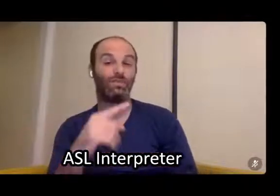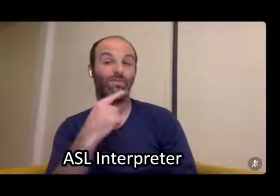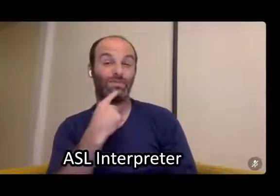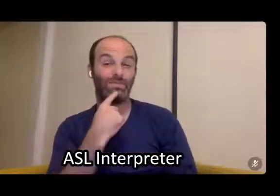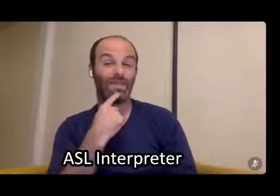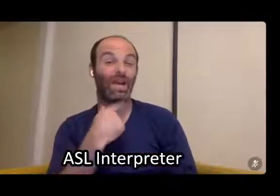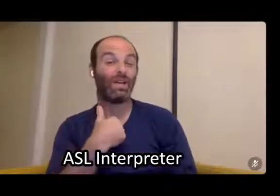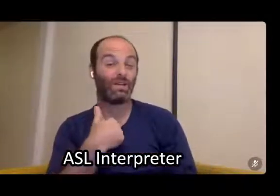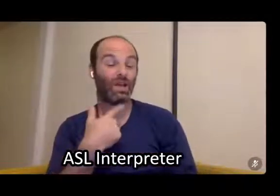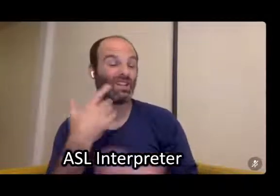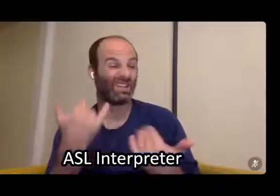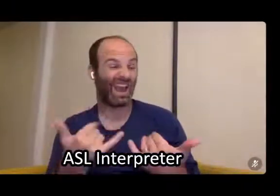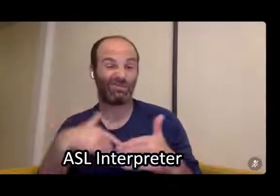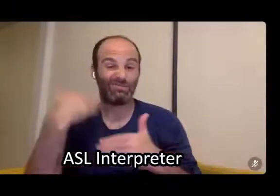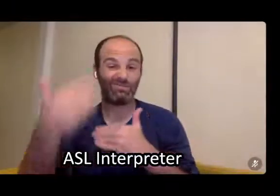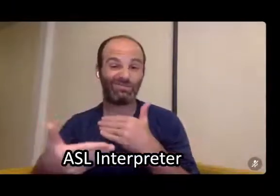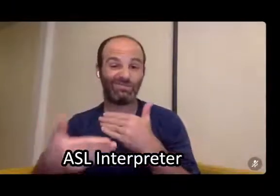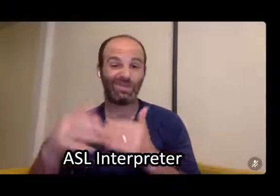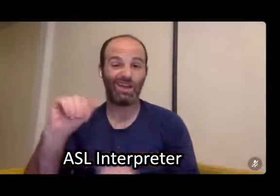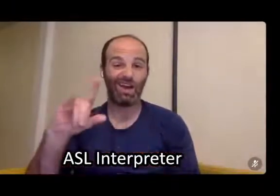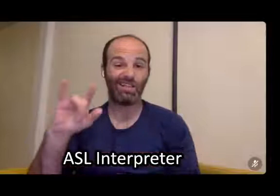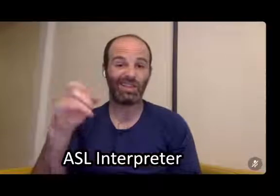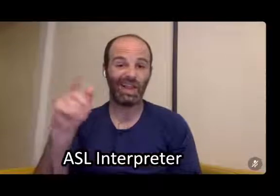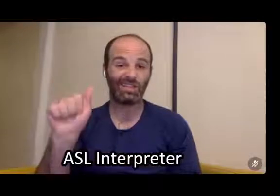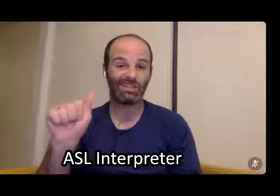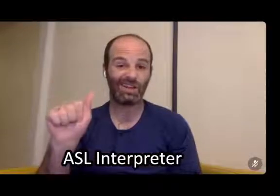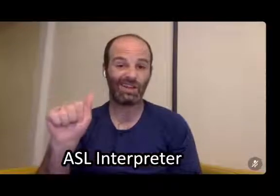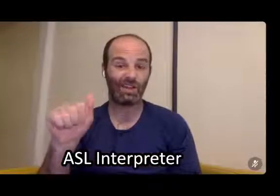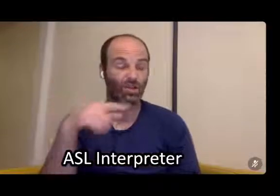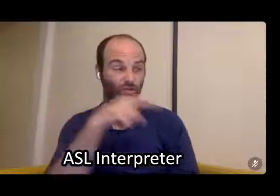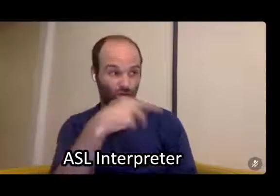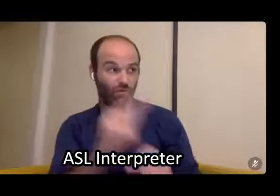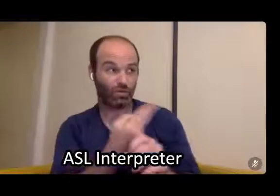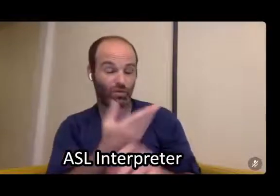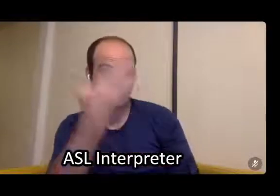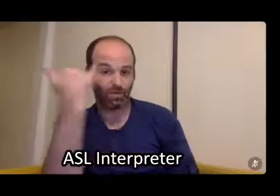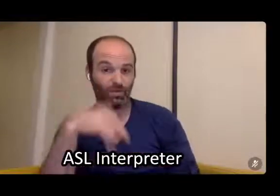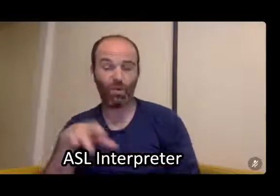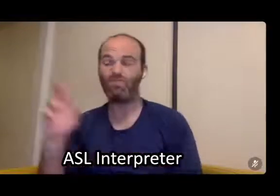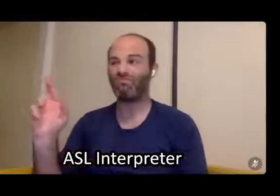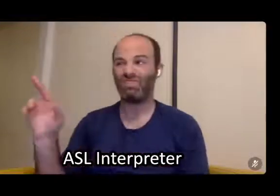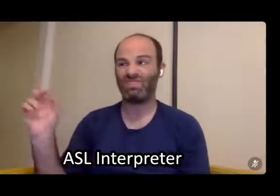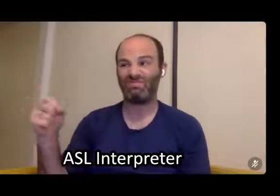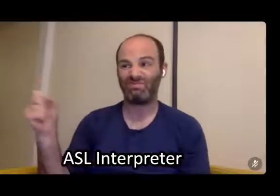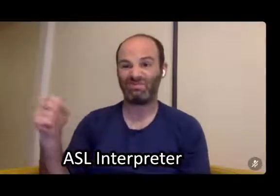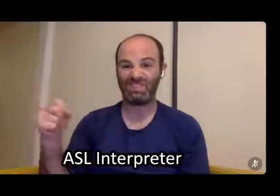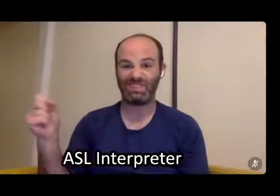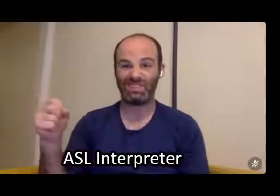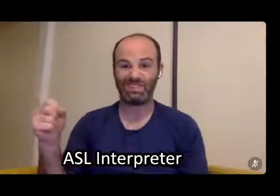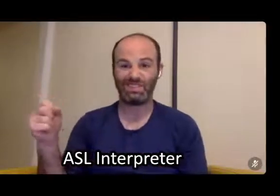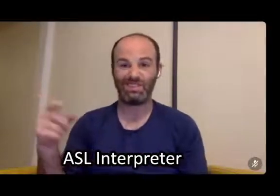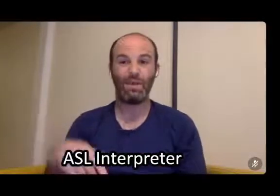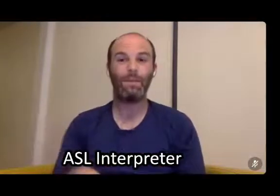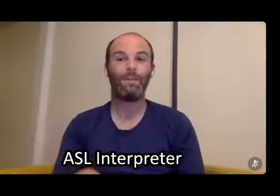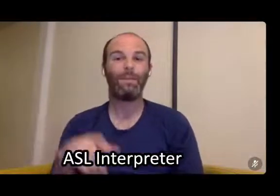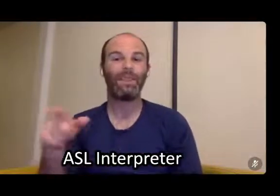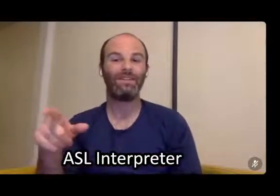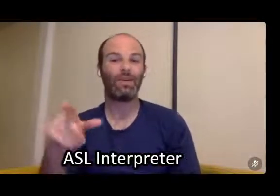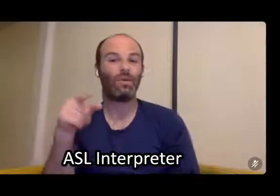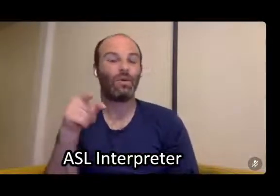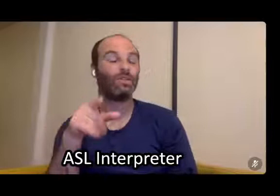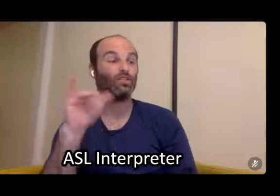before. Yes. So this is oh she didn't respond.